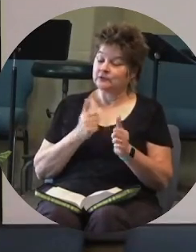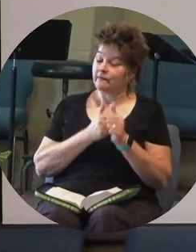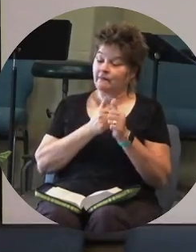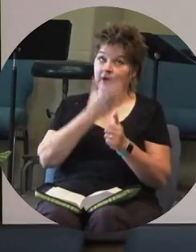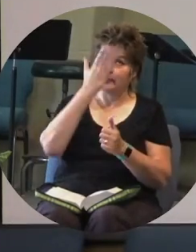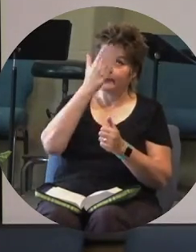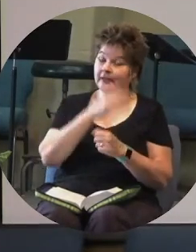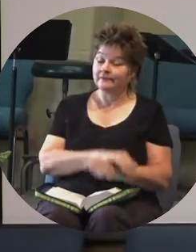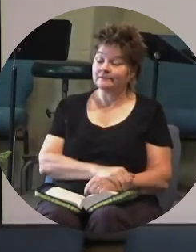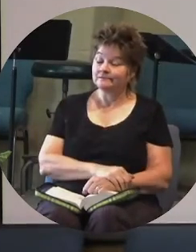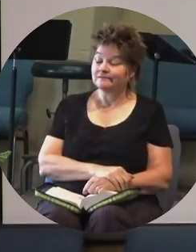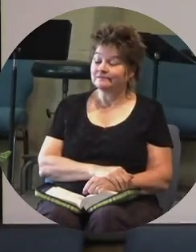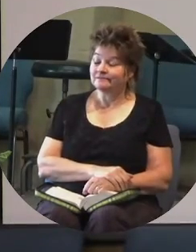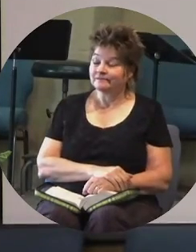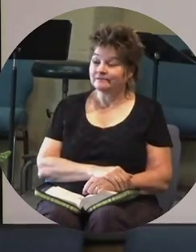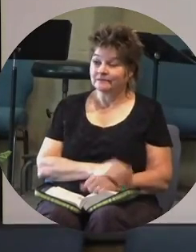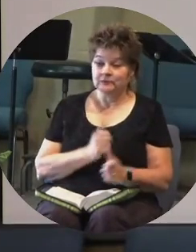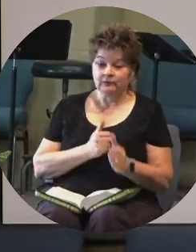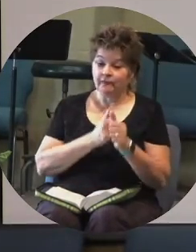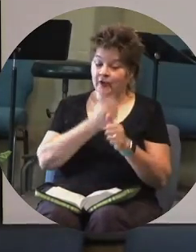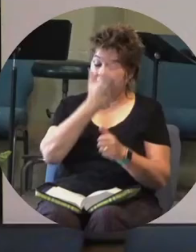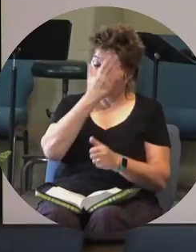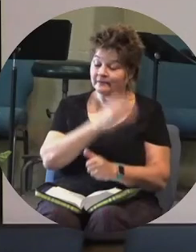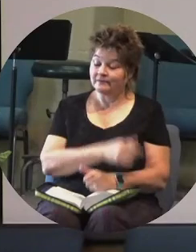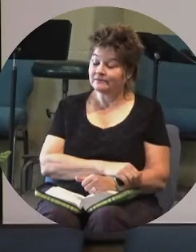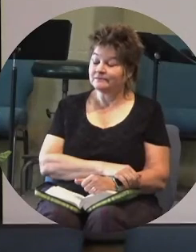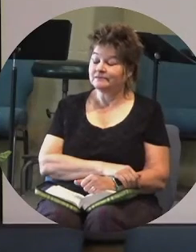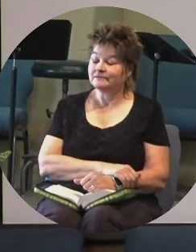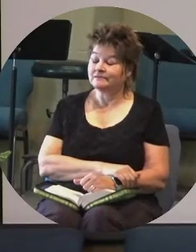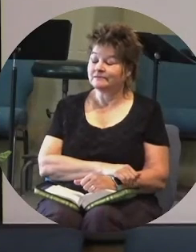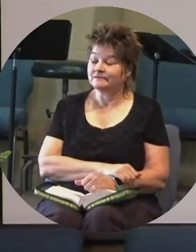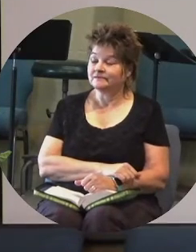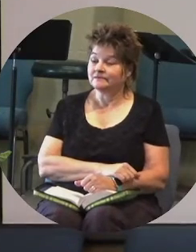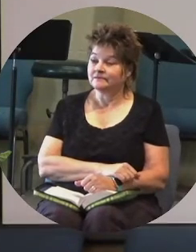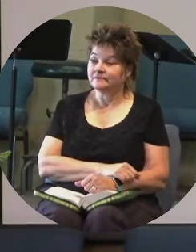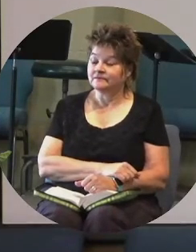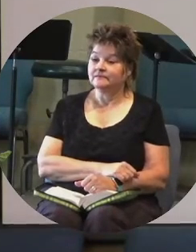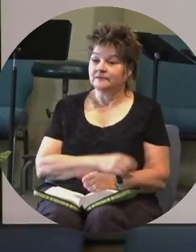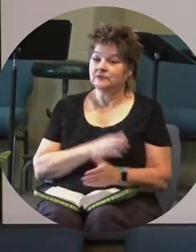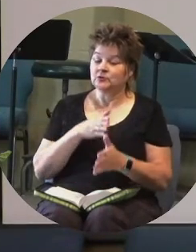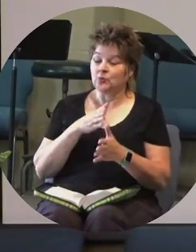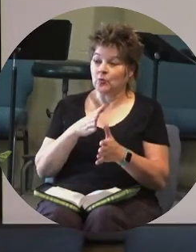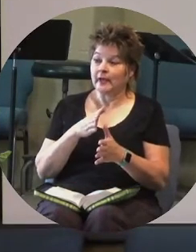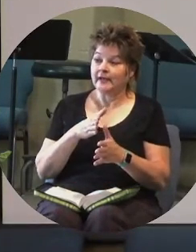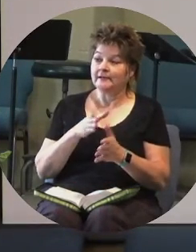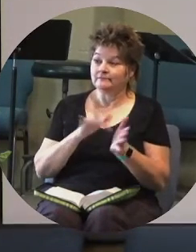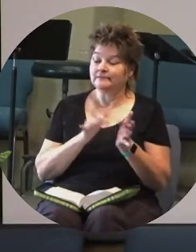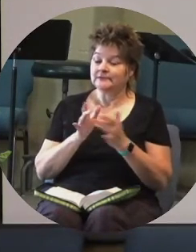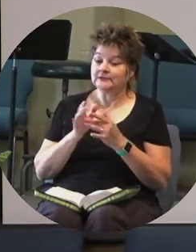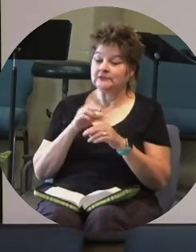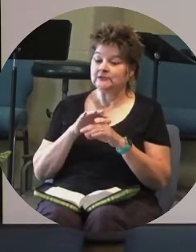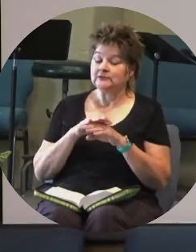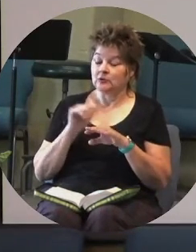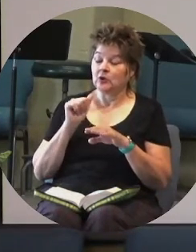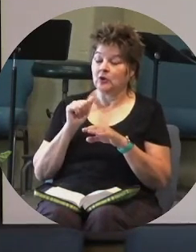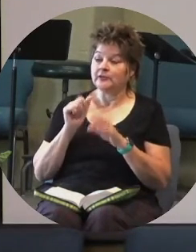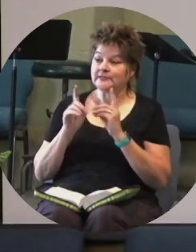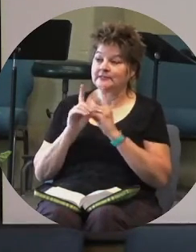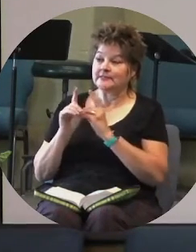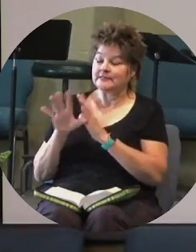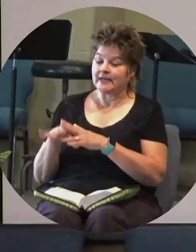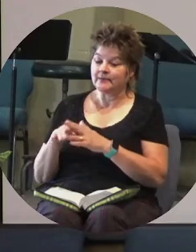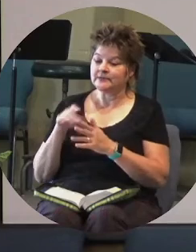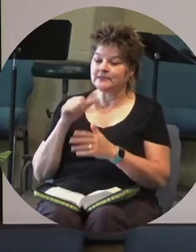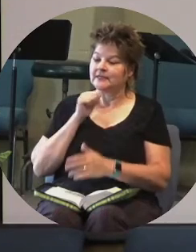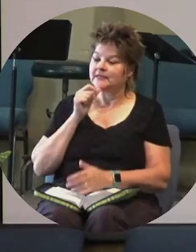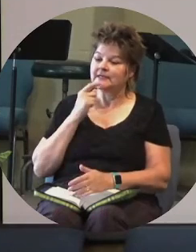me. Just follow me." That's how Jesus called his disciples. He didn't say, "Okay, well, I